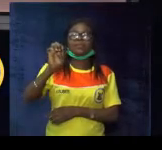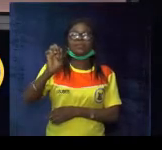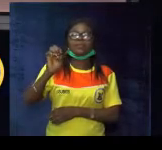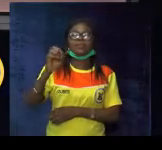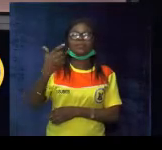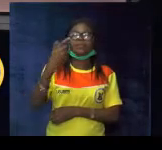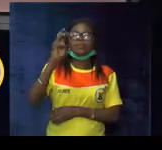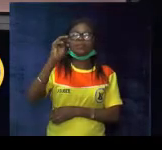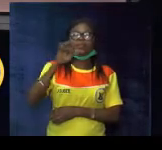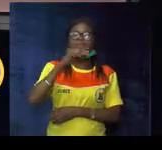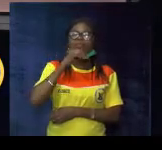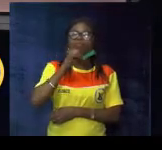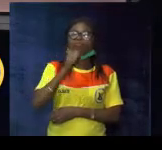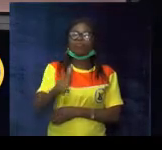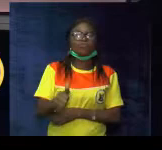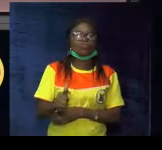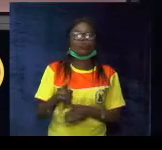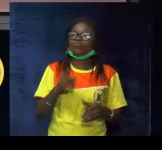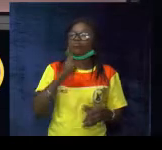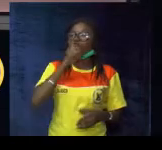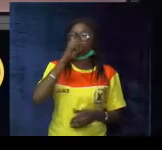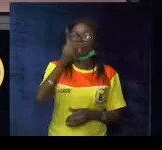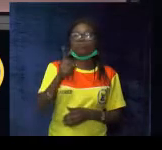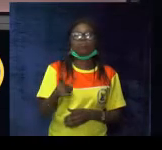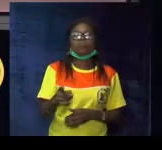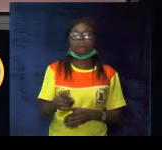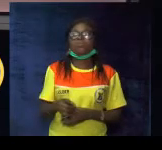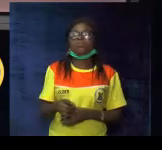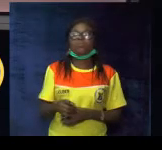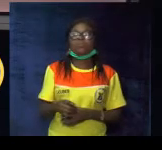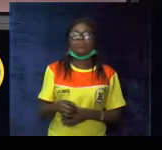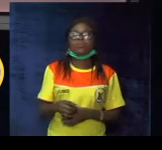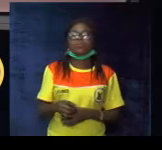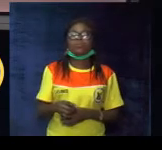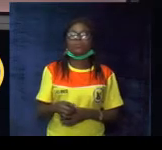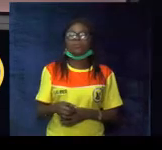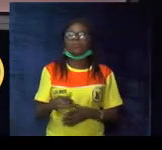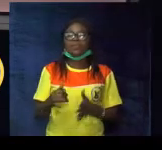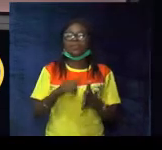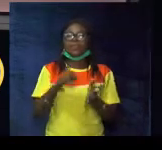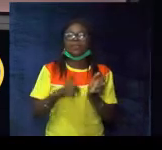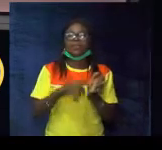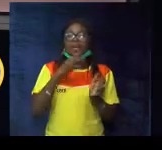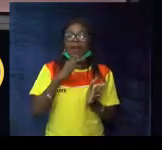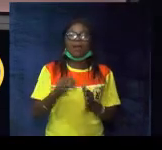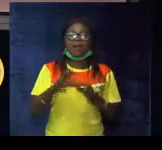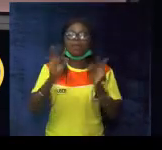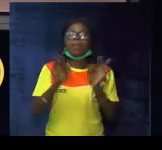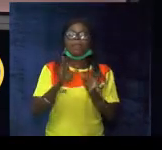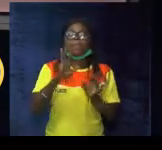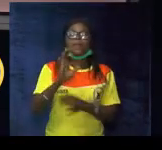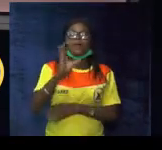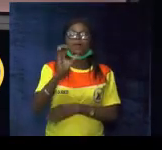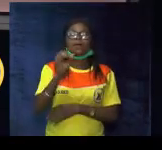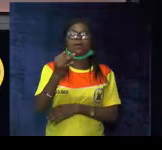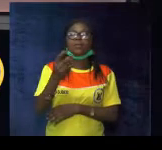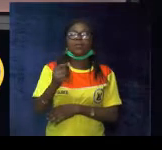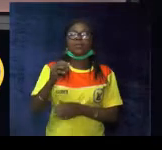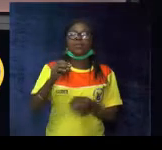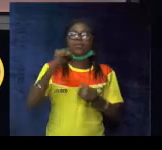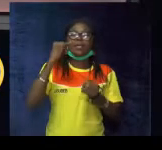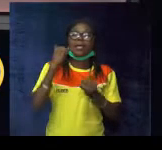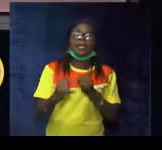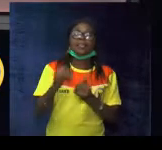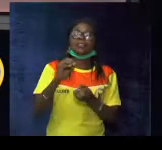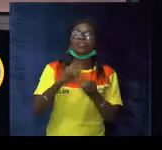A sector is not a segment because sectors are formed by angle while segments are formed by chords. The